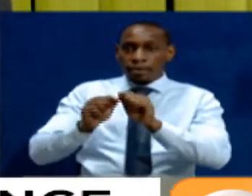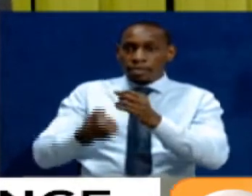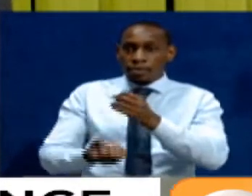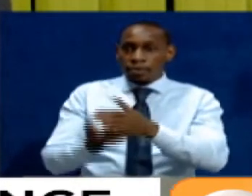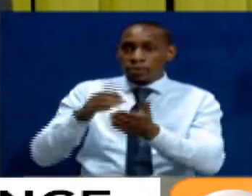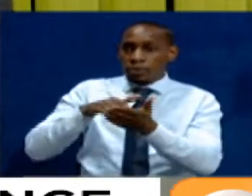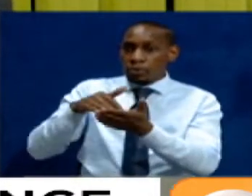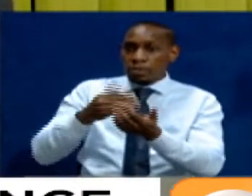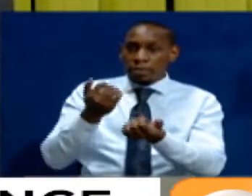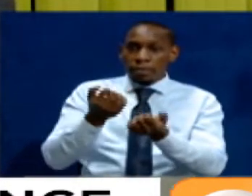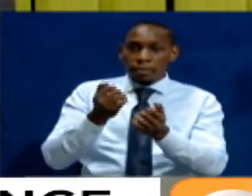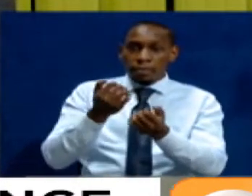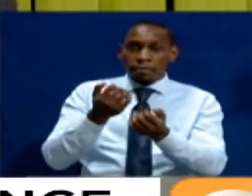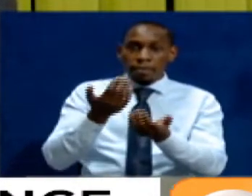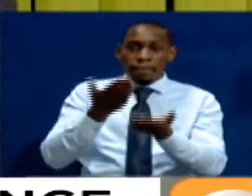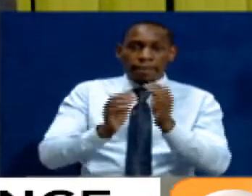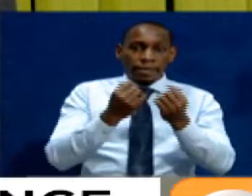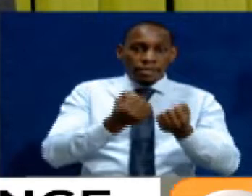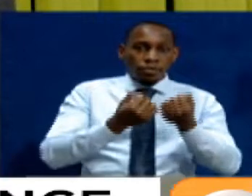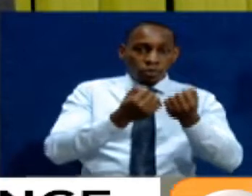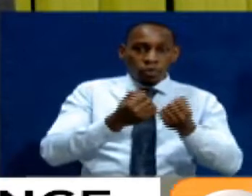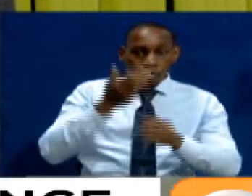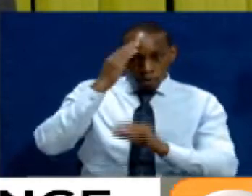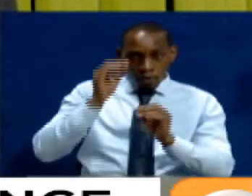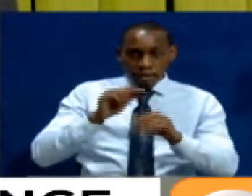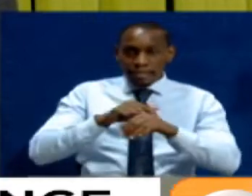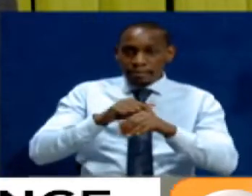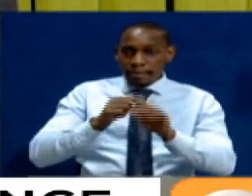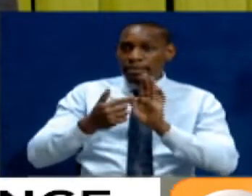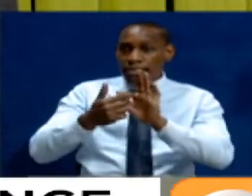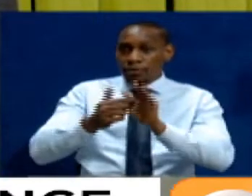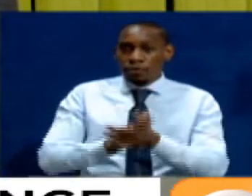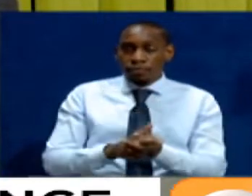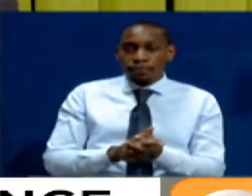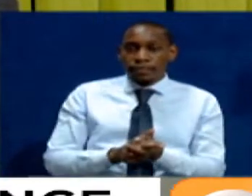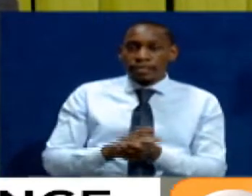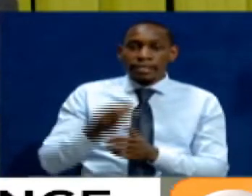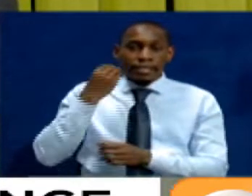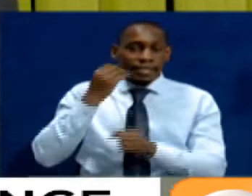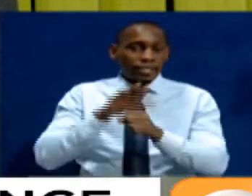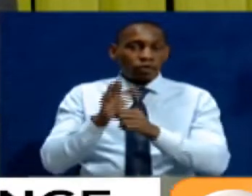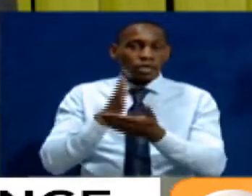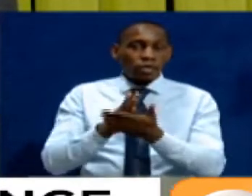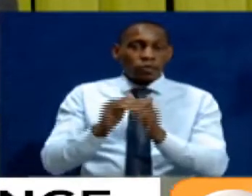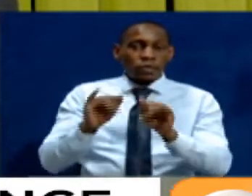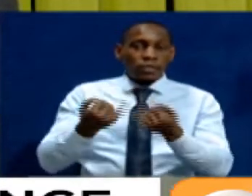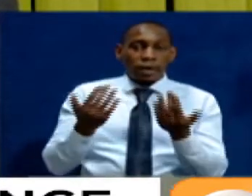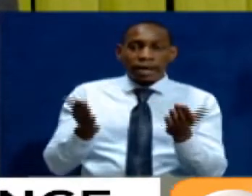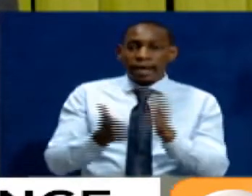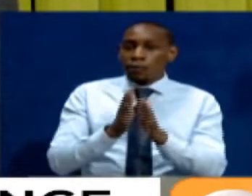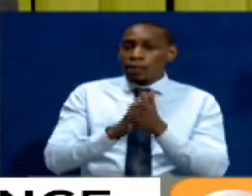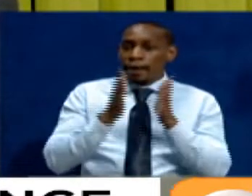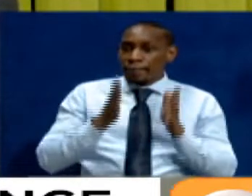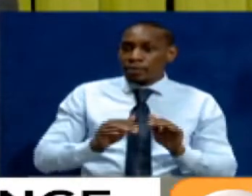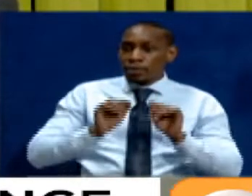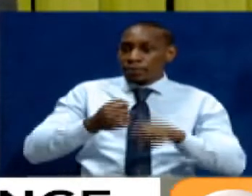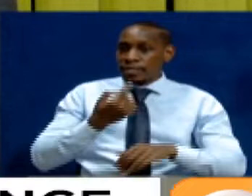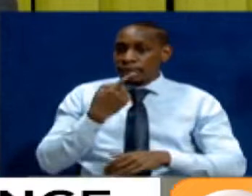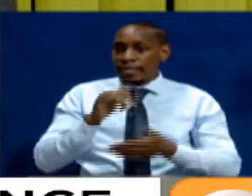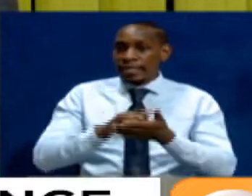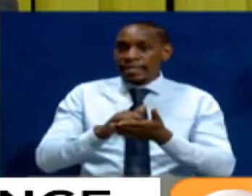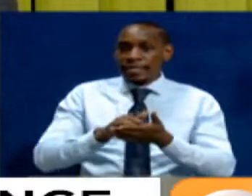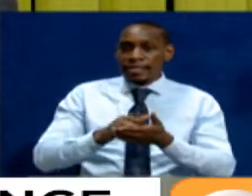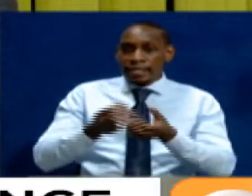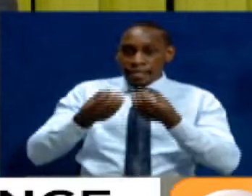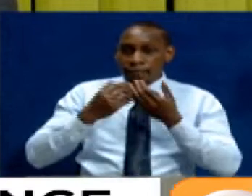weaker or a stronger. We don't know. Time will tell. You know, this disease is so new. So nobody can say that they